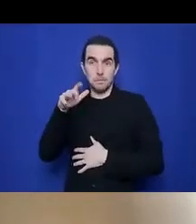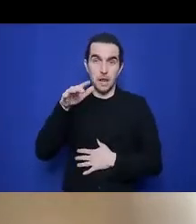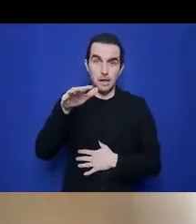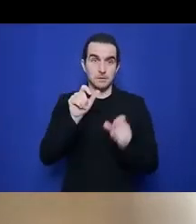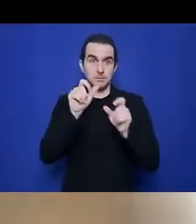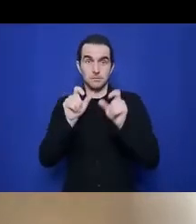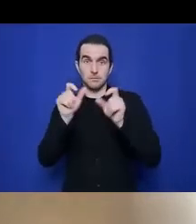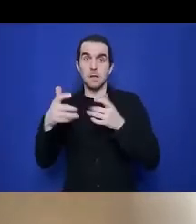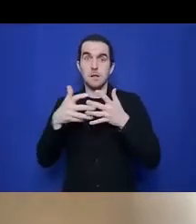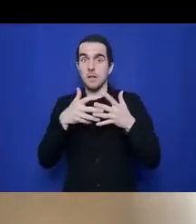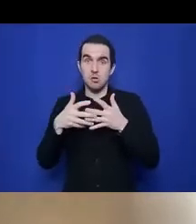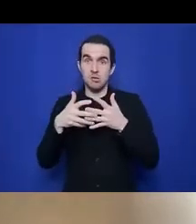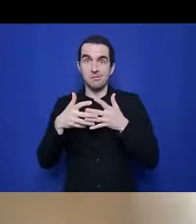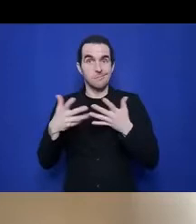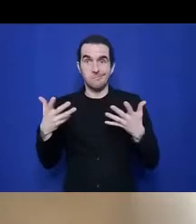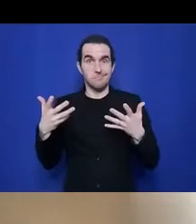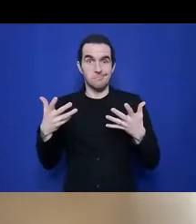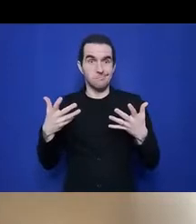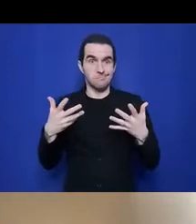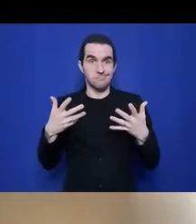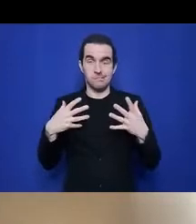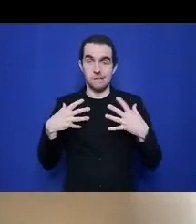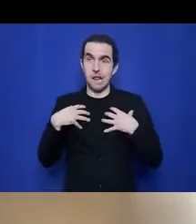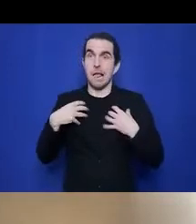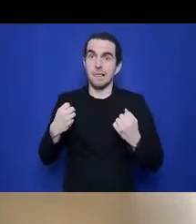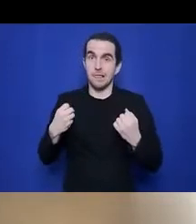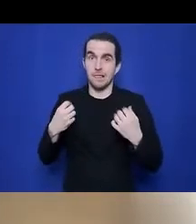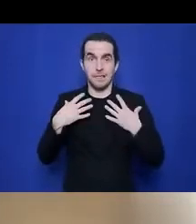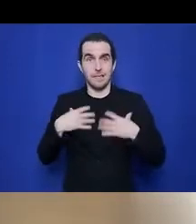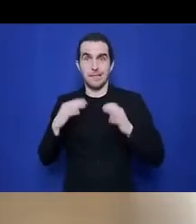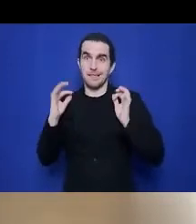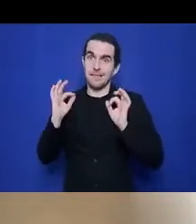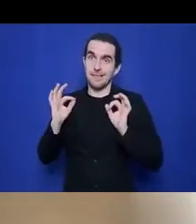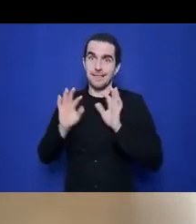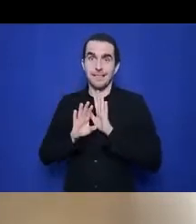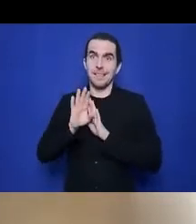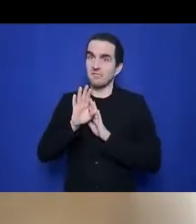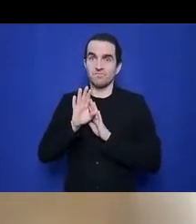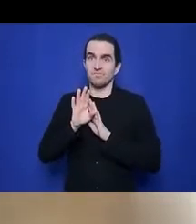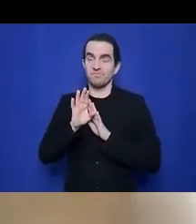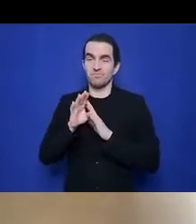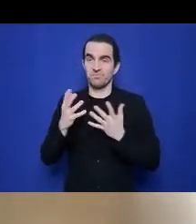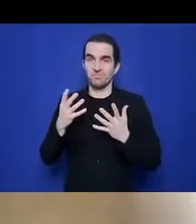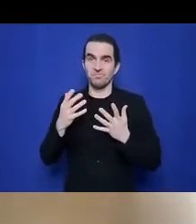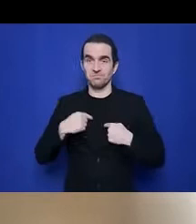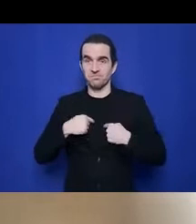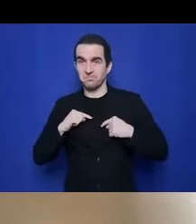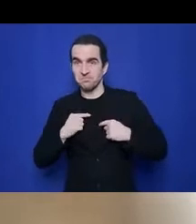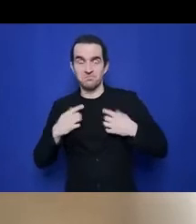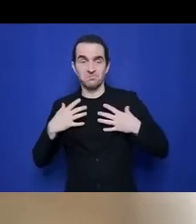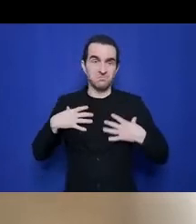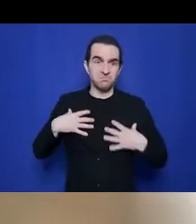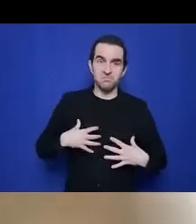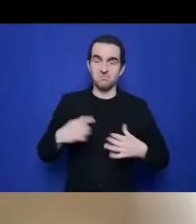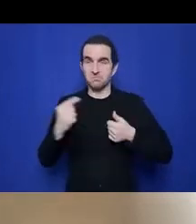health problems associated with a sedentary lifestyle. Children and youth with disabilities are also at a higher